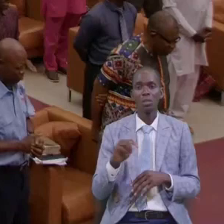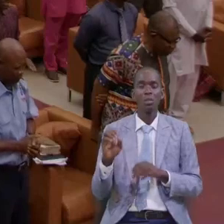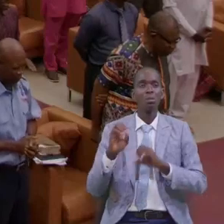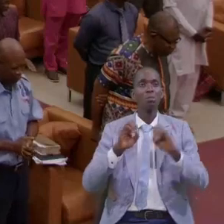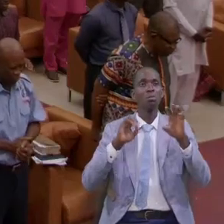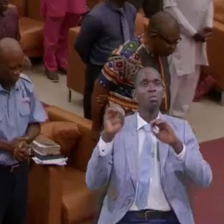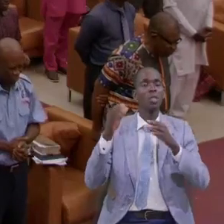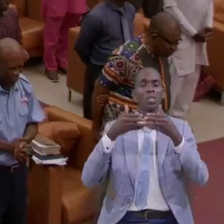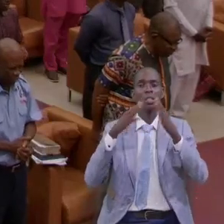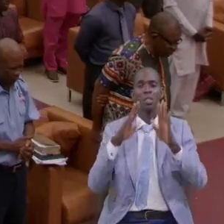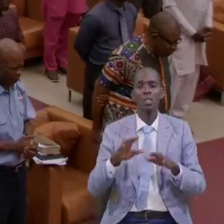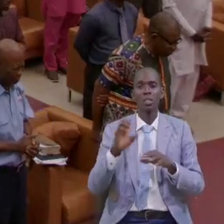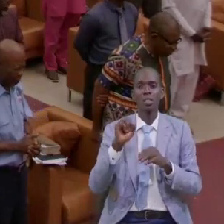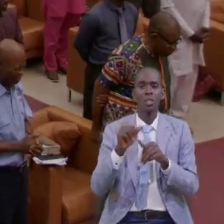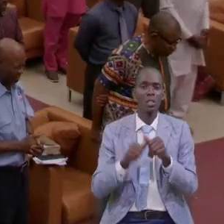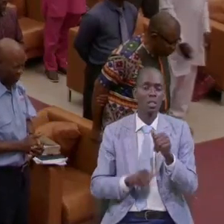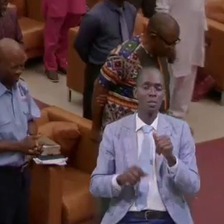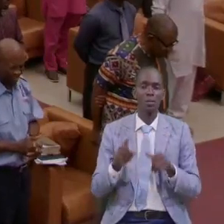leaders everywhere.